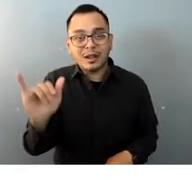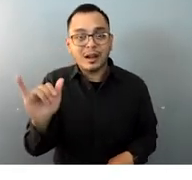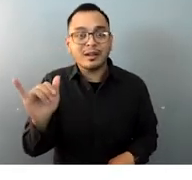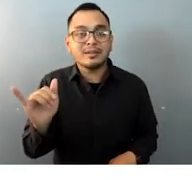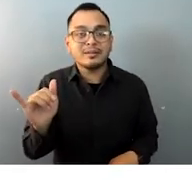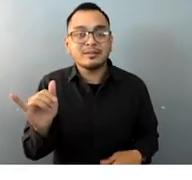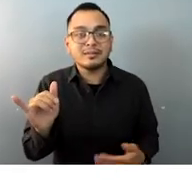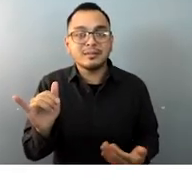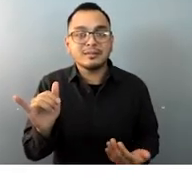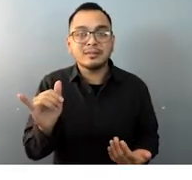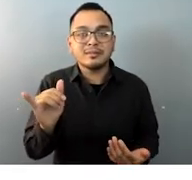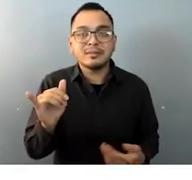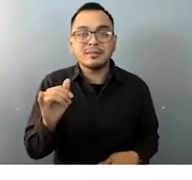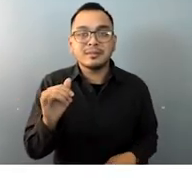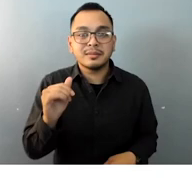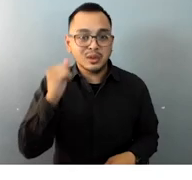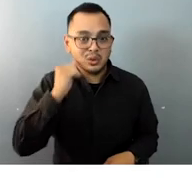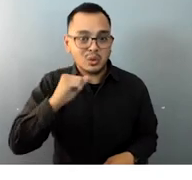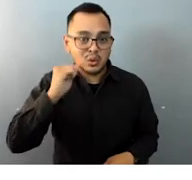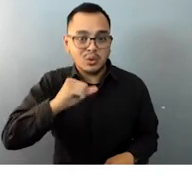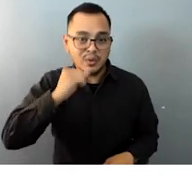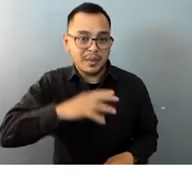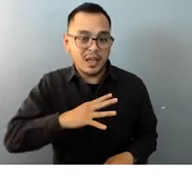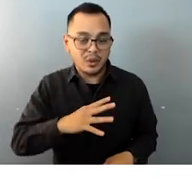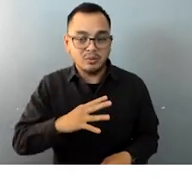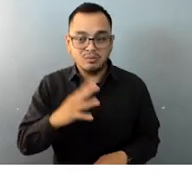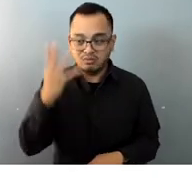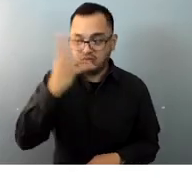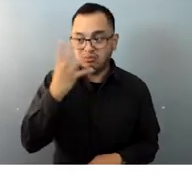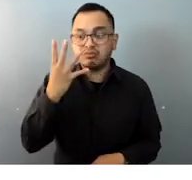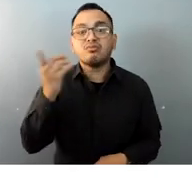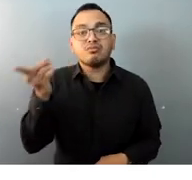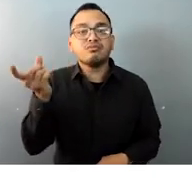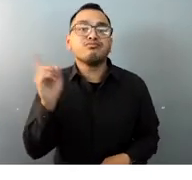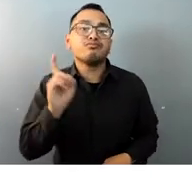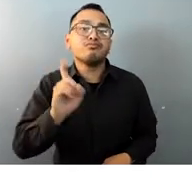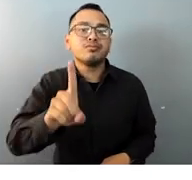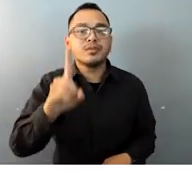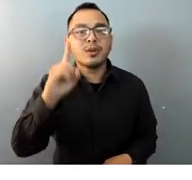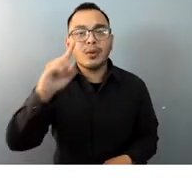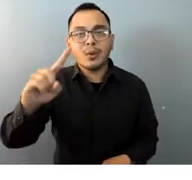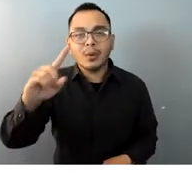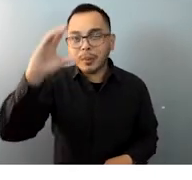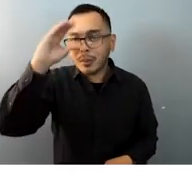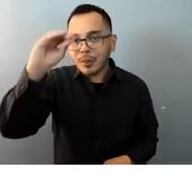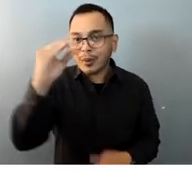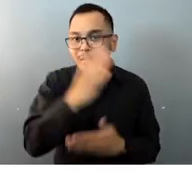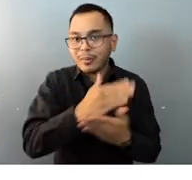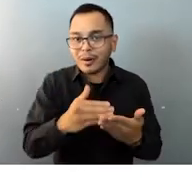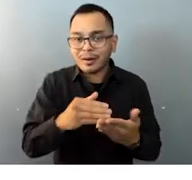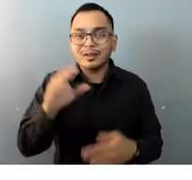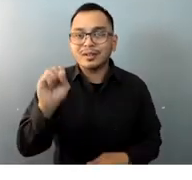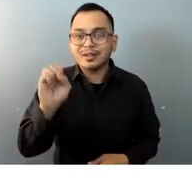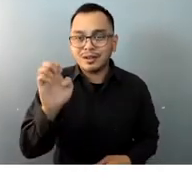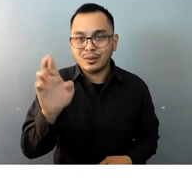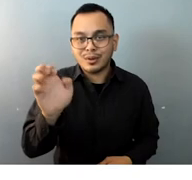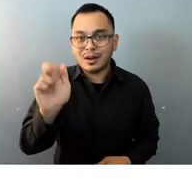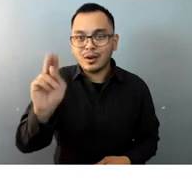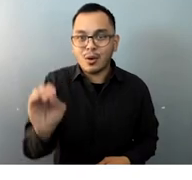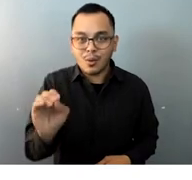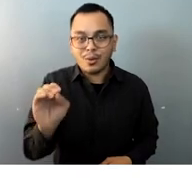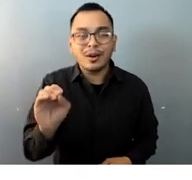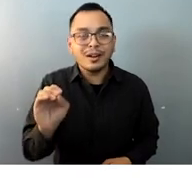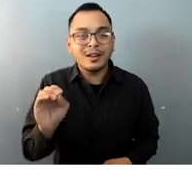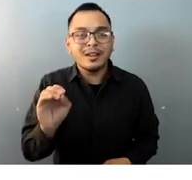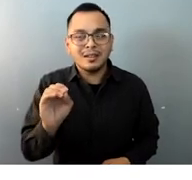visually representing, gender representation is pretty much female, going in, auditioning for this role of Cyrano